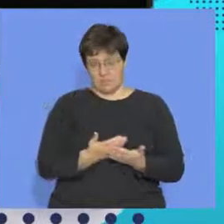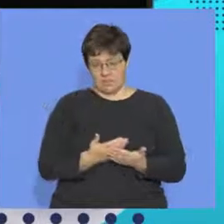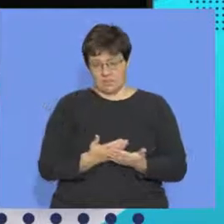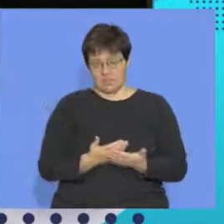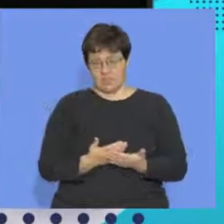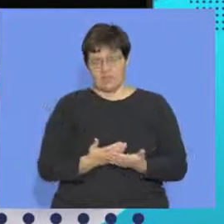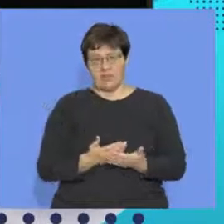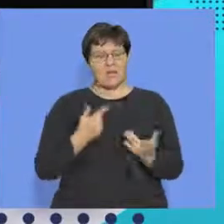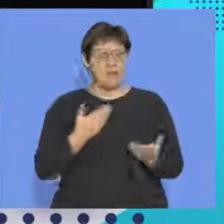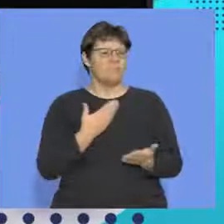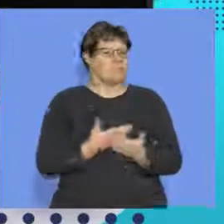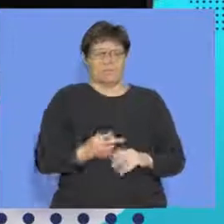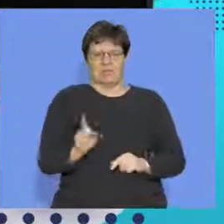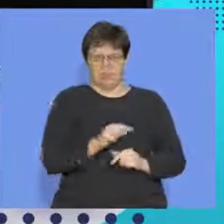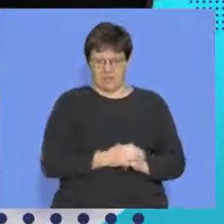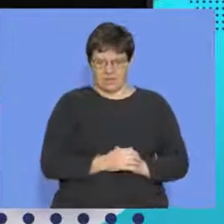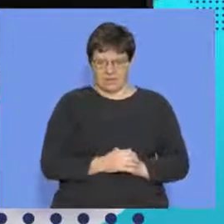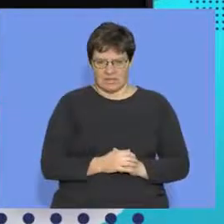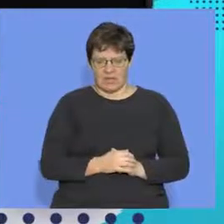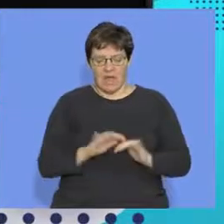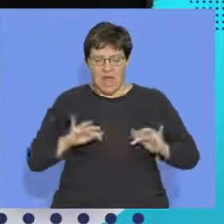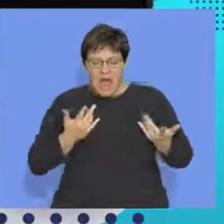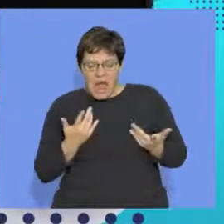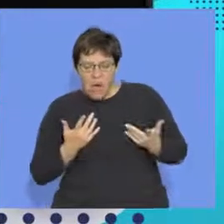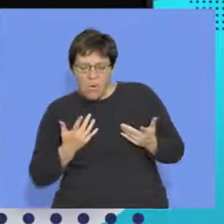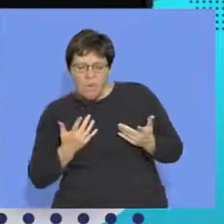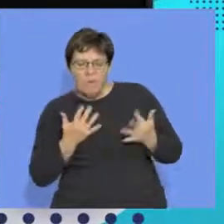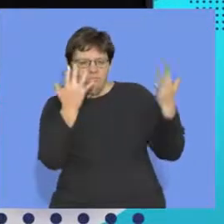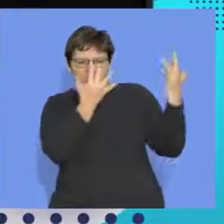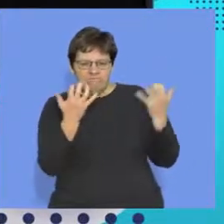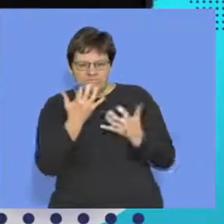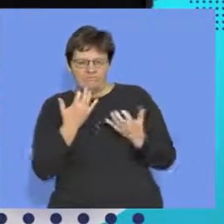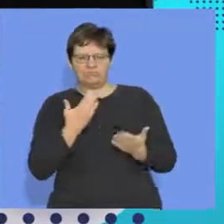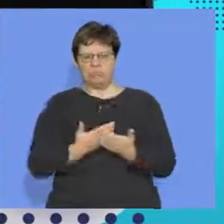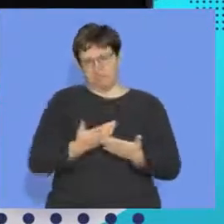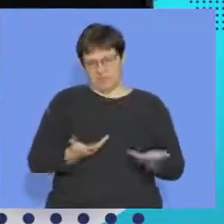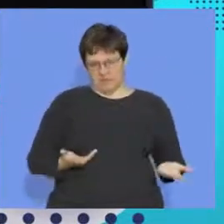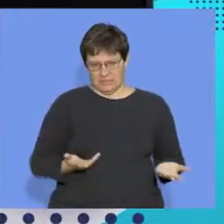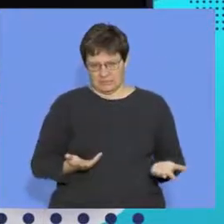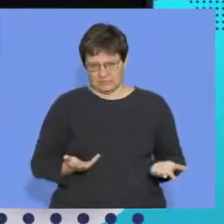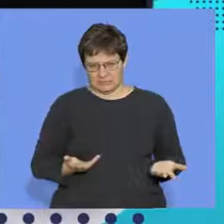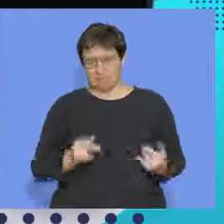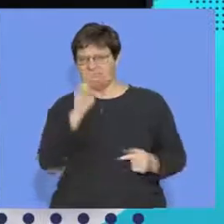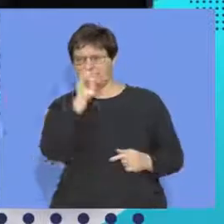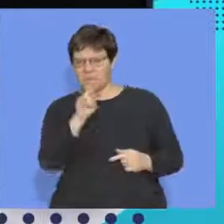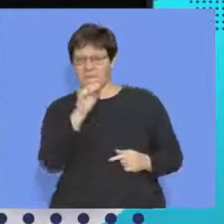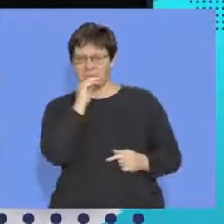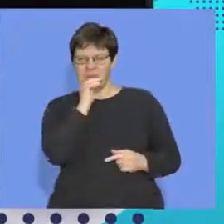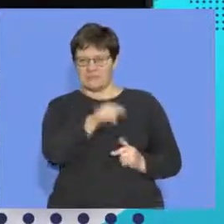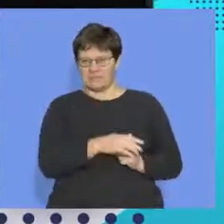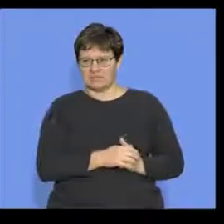probabilities. What is probability? Okay. How do we calculate probability? Let's look at this following definition.